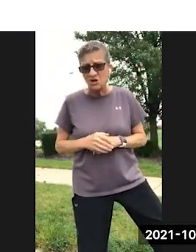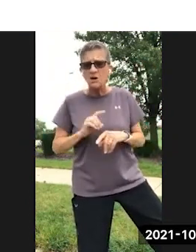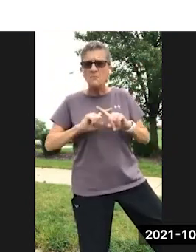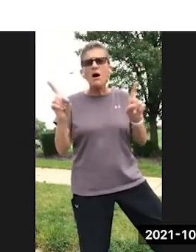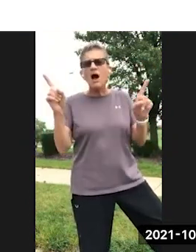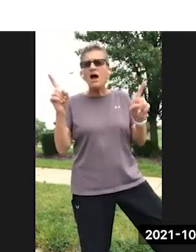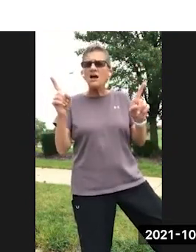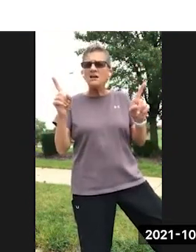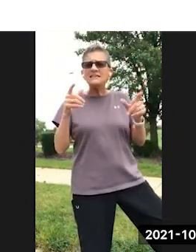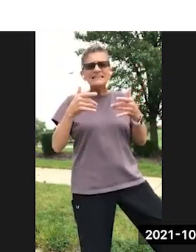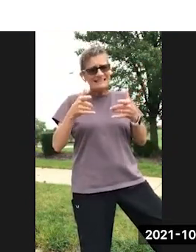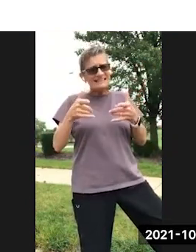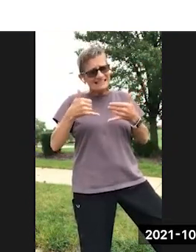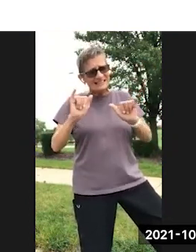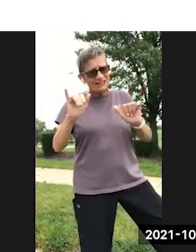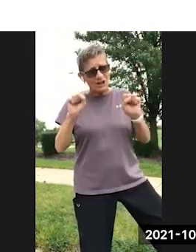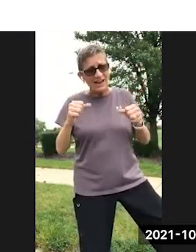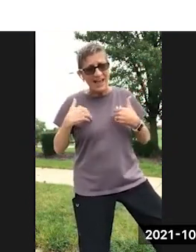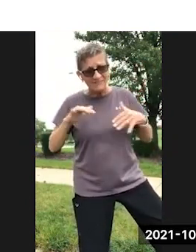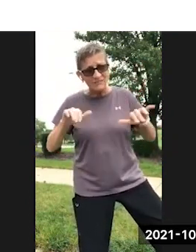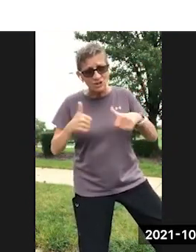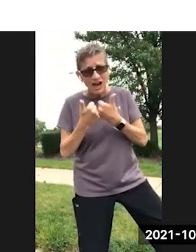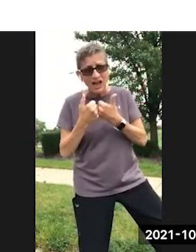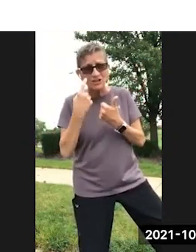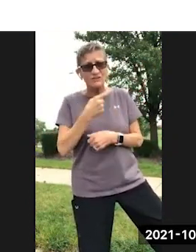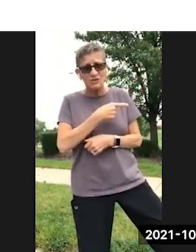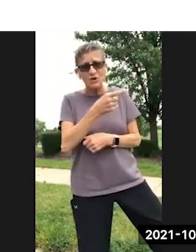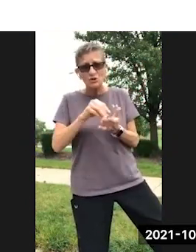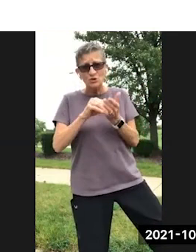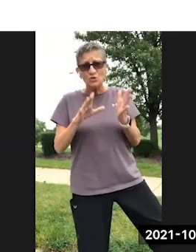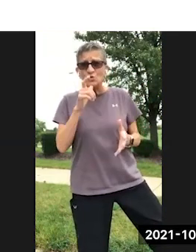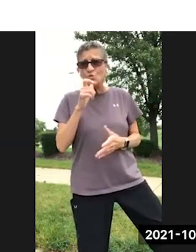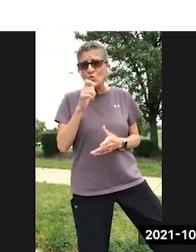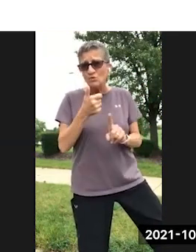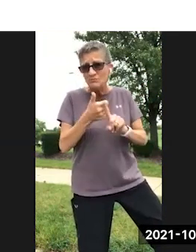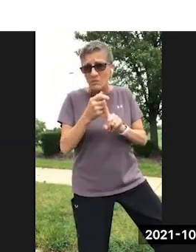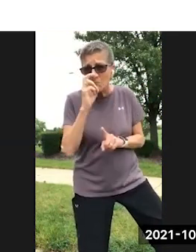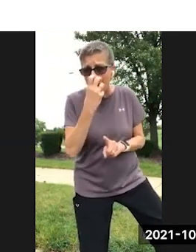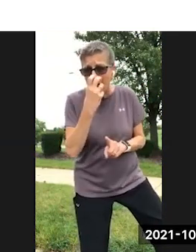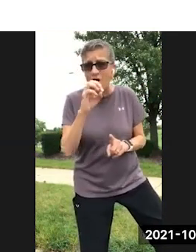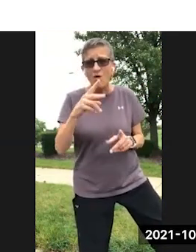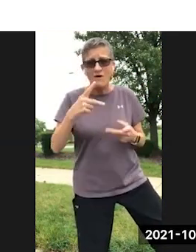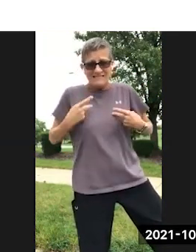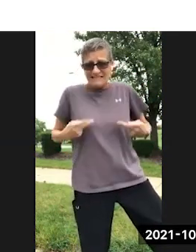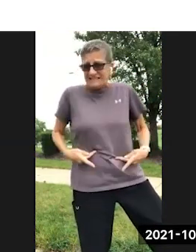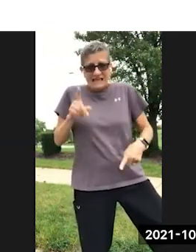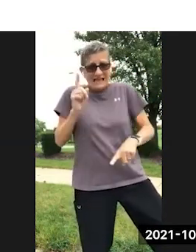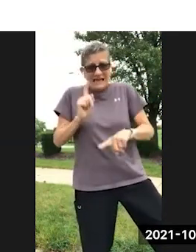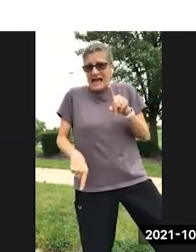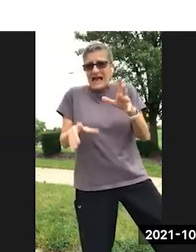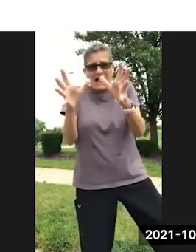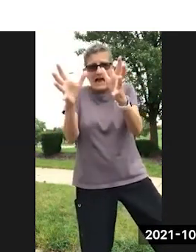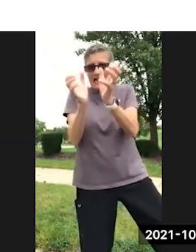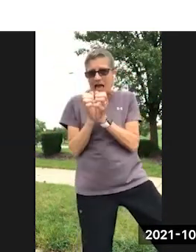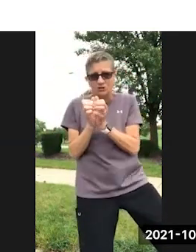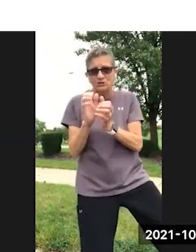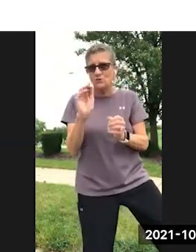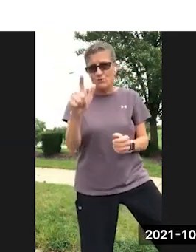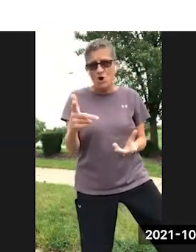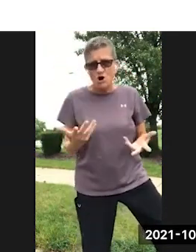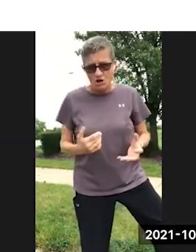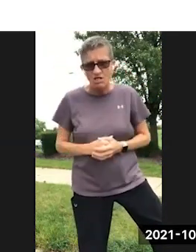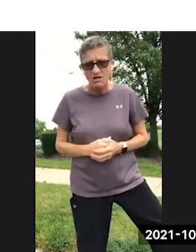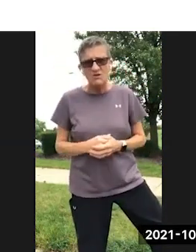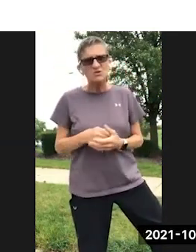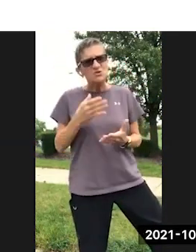still present challenges for students who are blind or physically not able to catch a ball. So that might